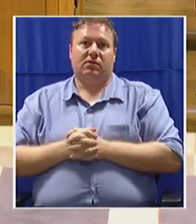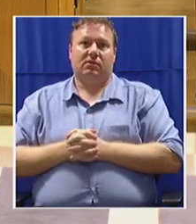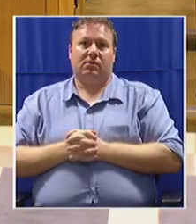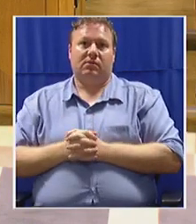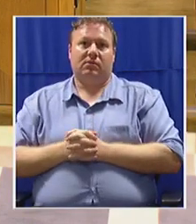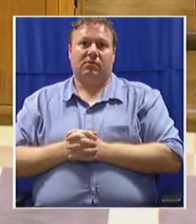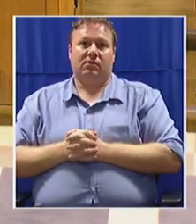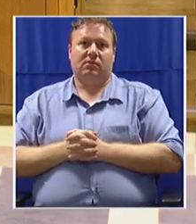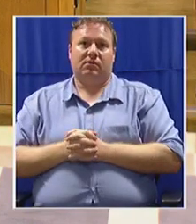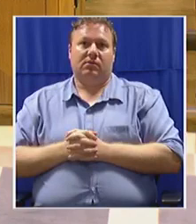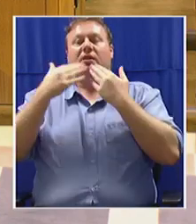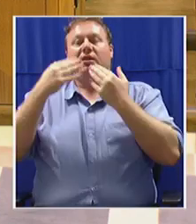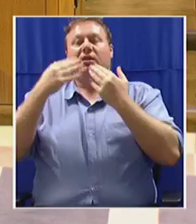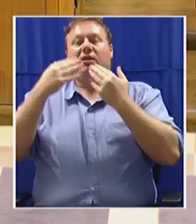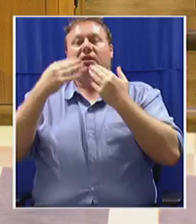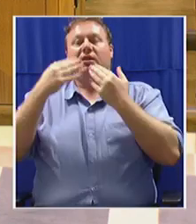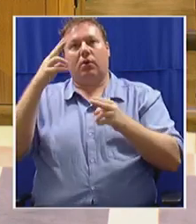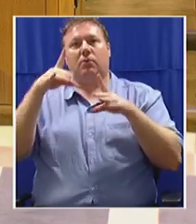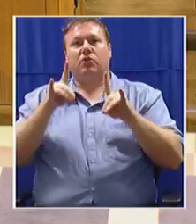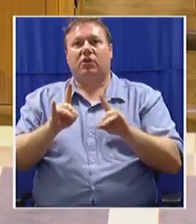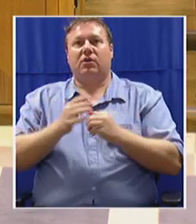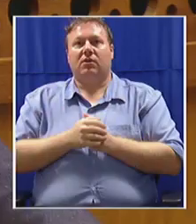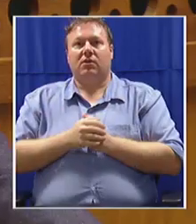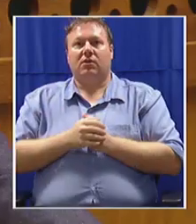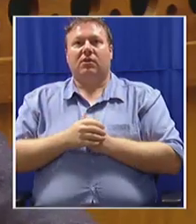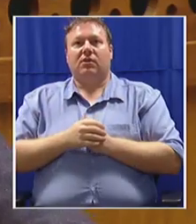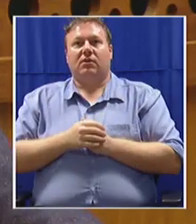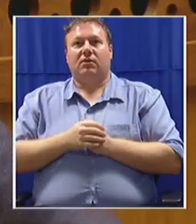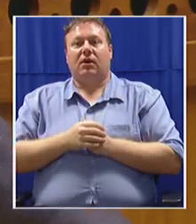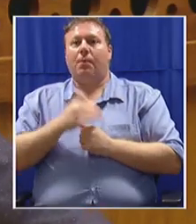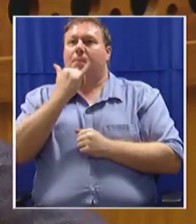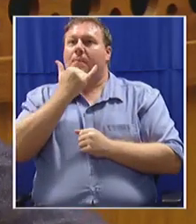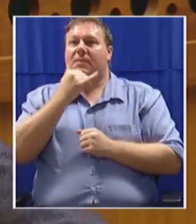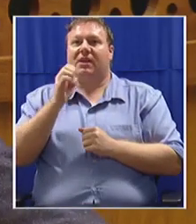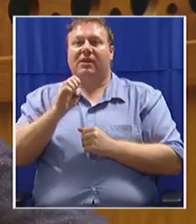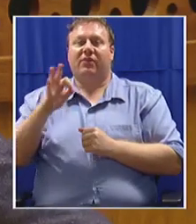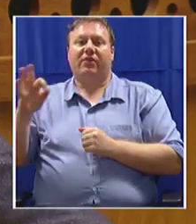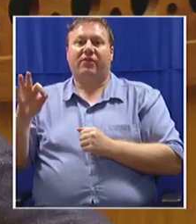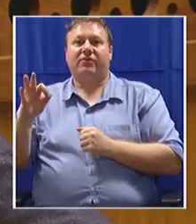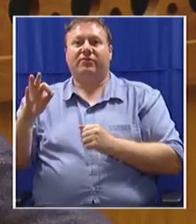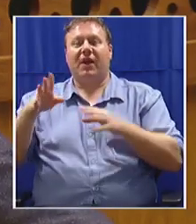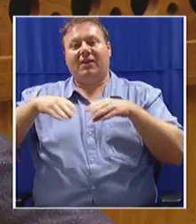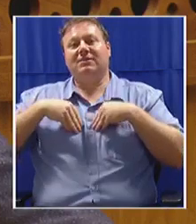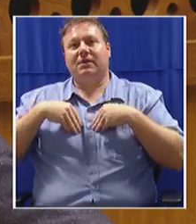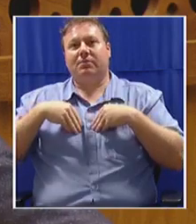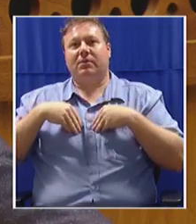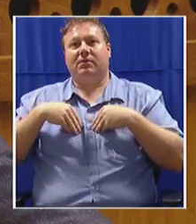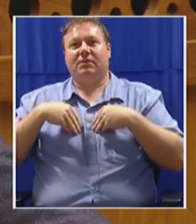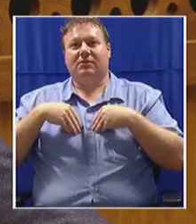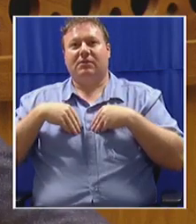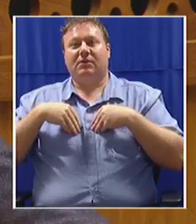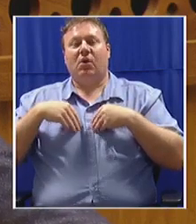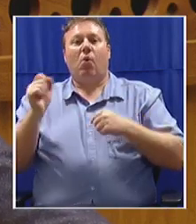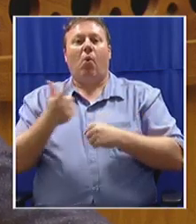Thank you, Honorable Chair. I'm glad that the Honorable Member of the EFF accepts the principle that all parties who